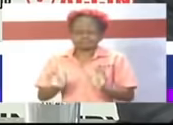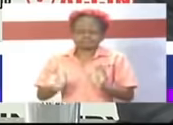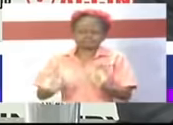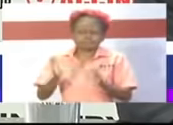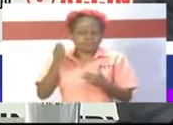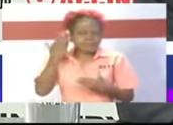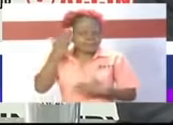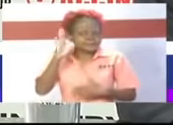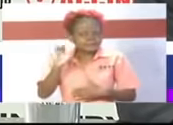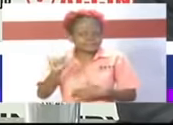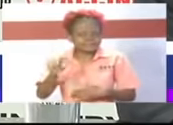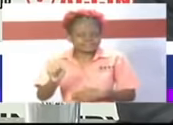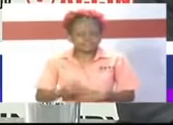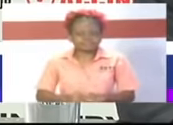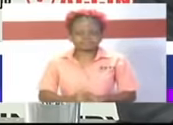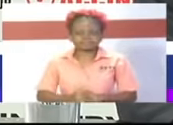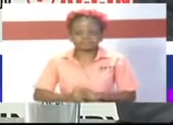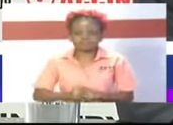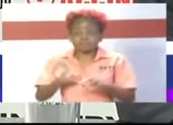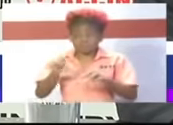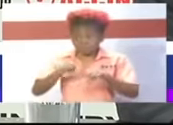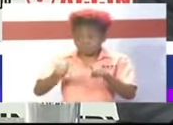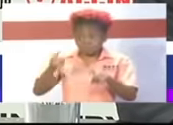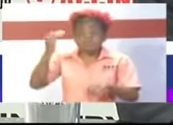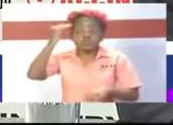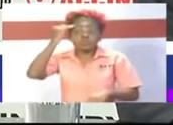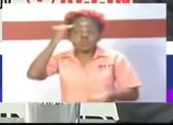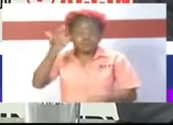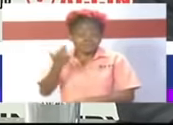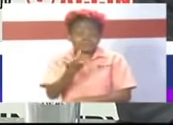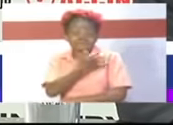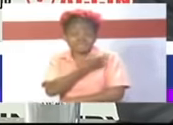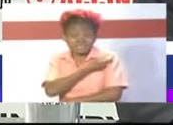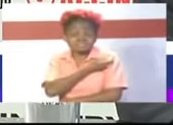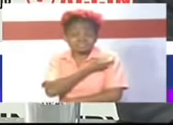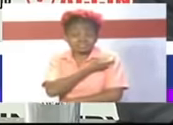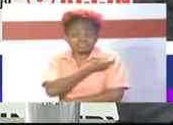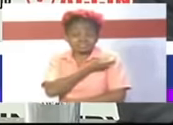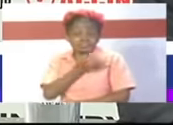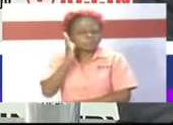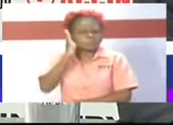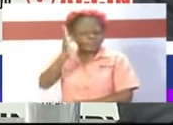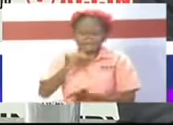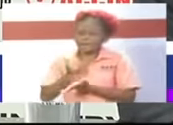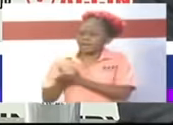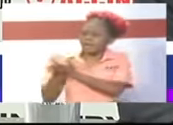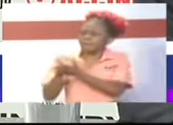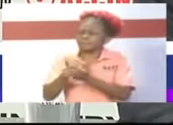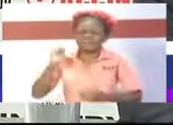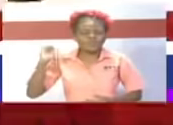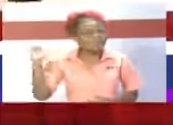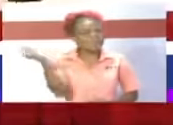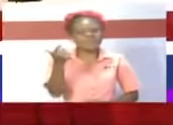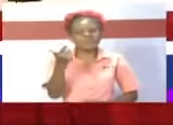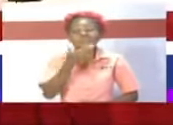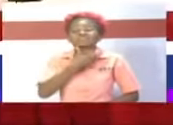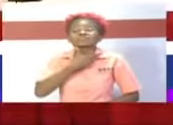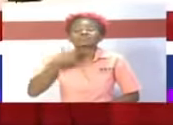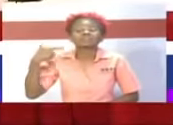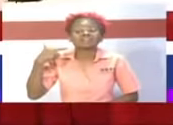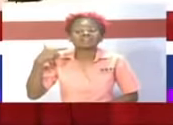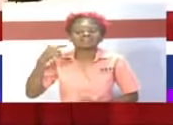your risk of an adverse outcome. So we again want to encourage all individuals to become vaccinated. Thank you, Dr.